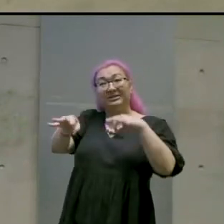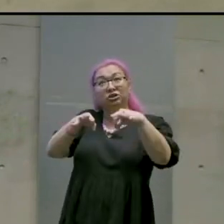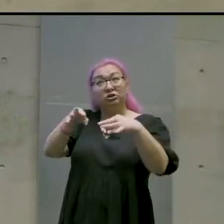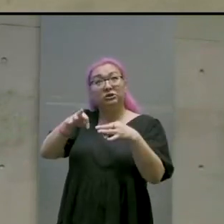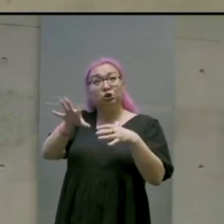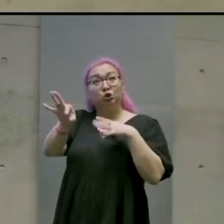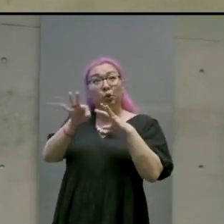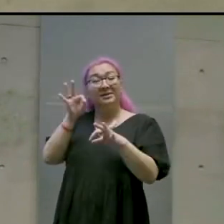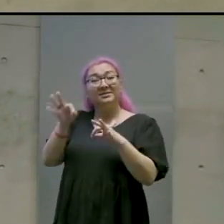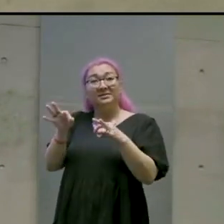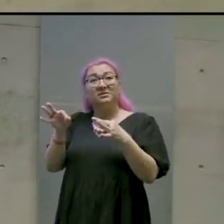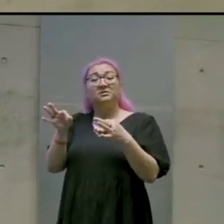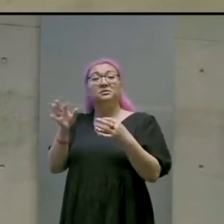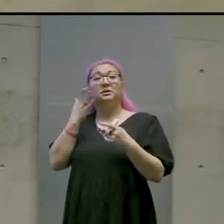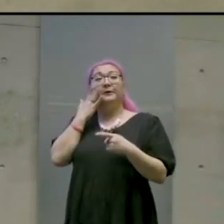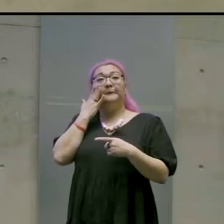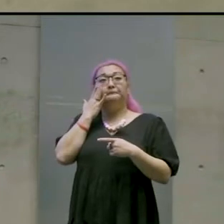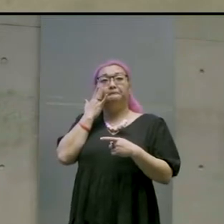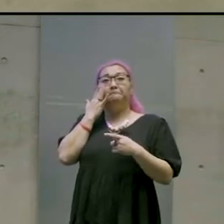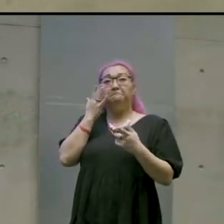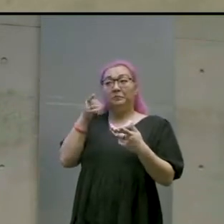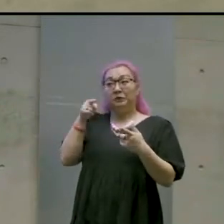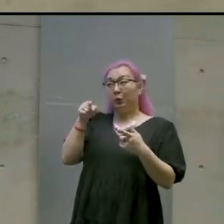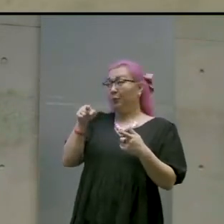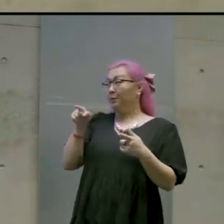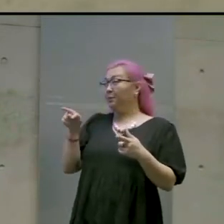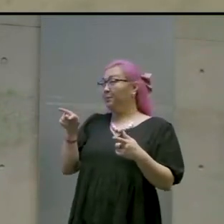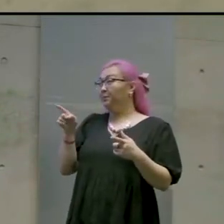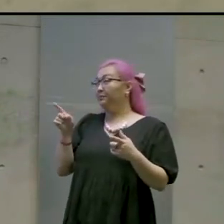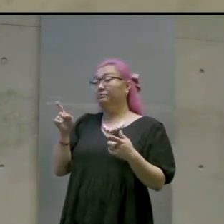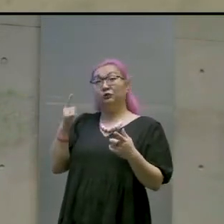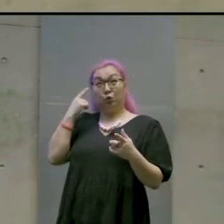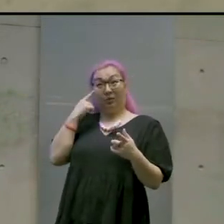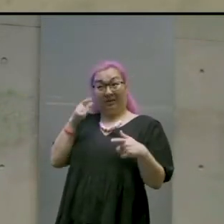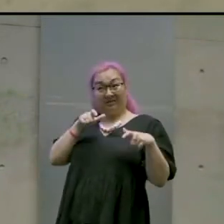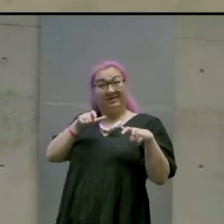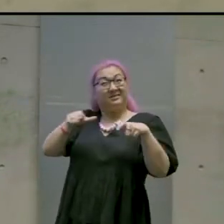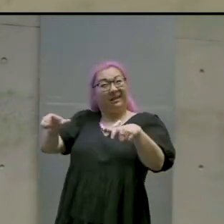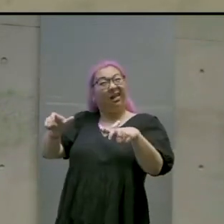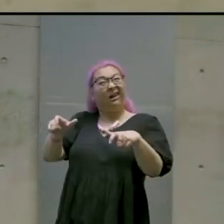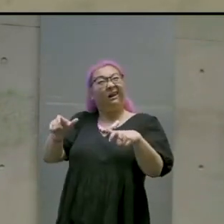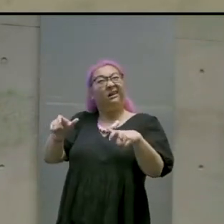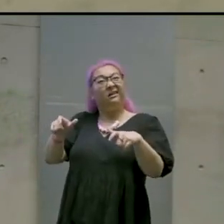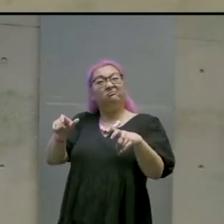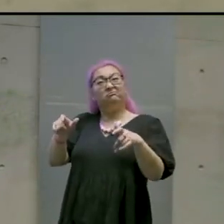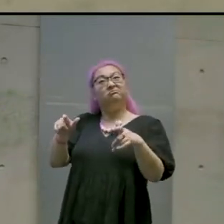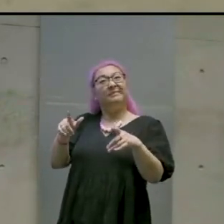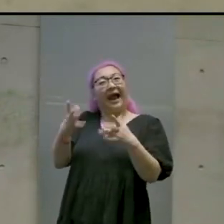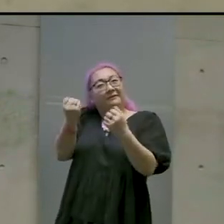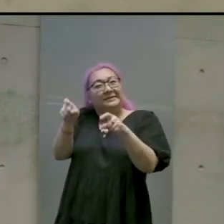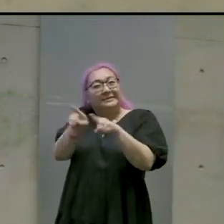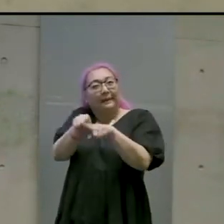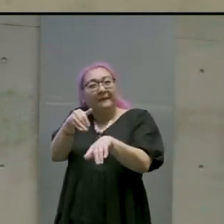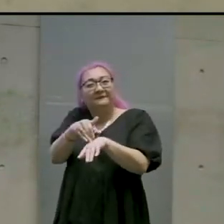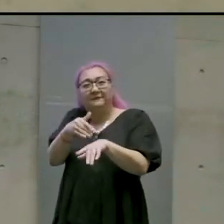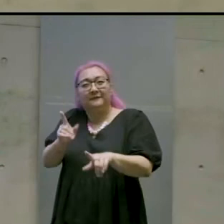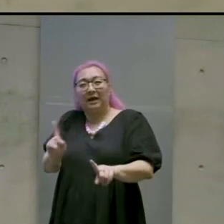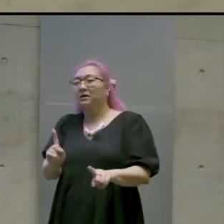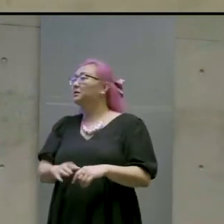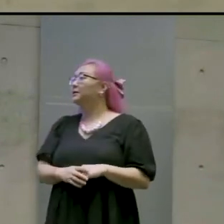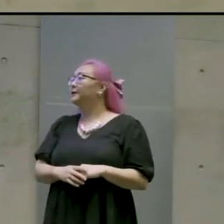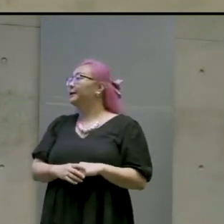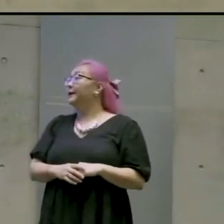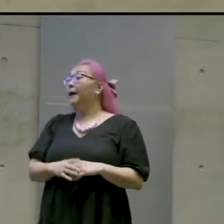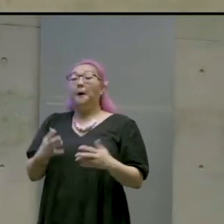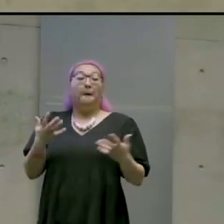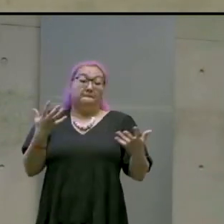Between the designer and the player. I guess. I love that. I love that. That is such a nice way of framing it. Again, I've not